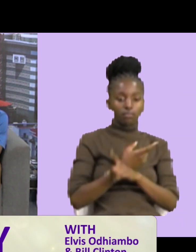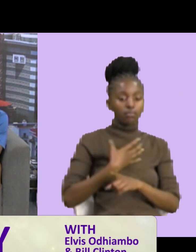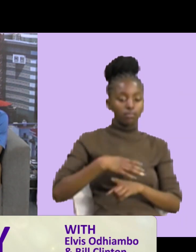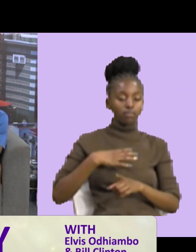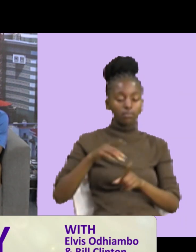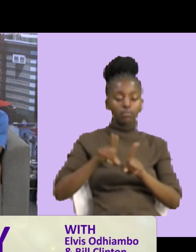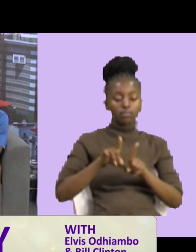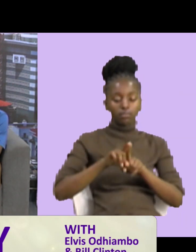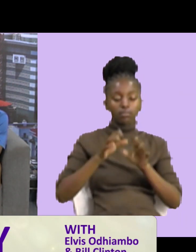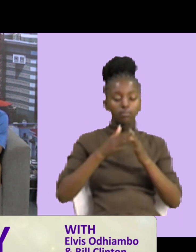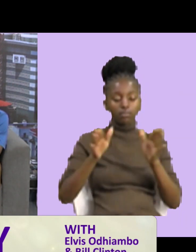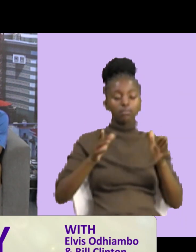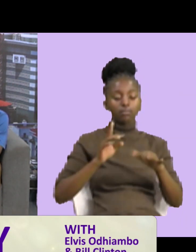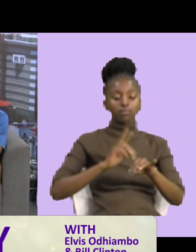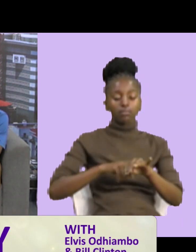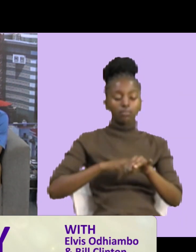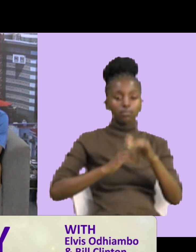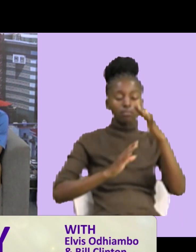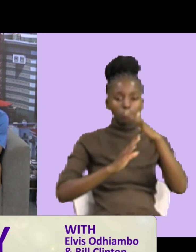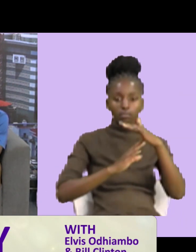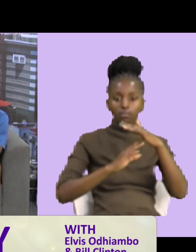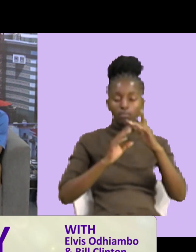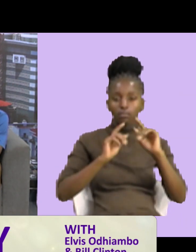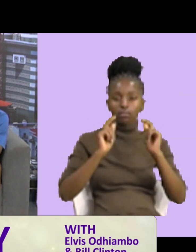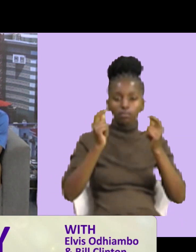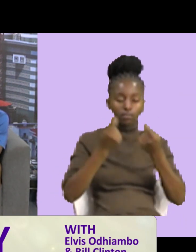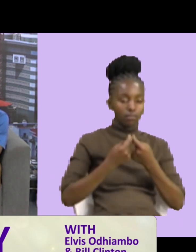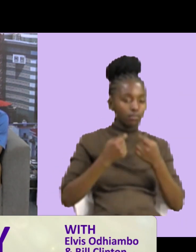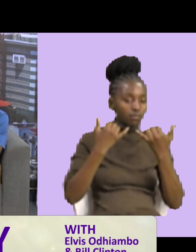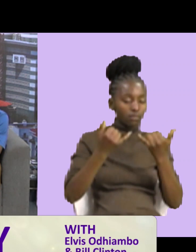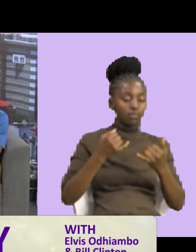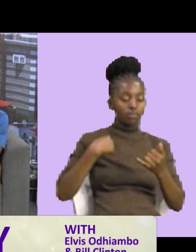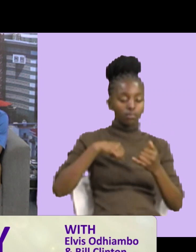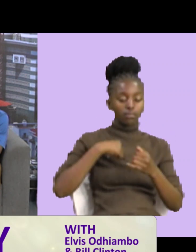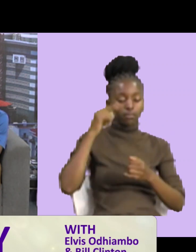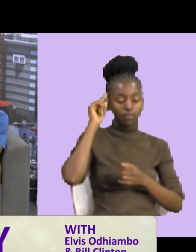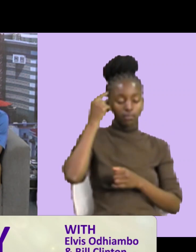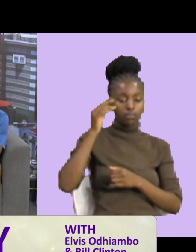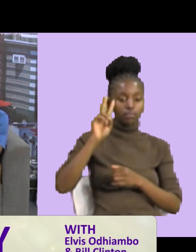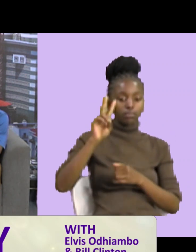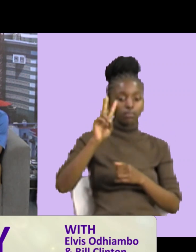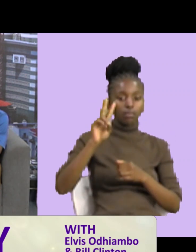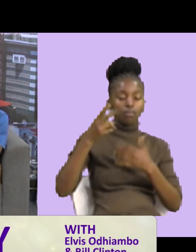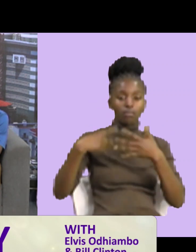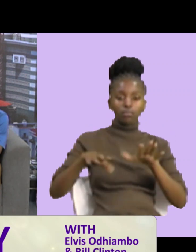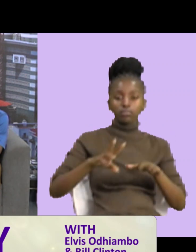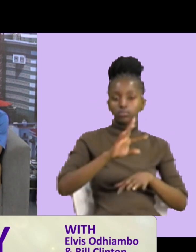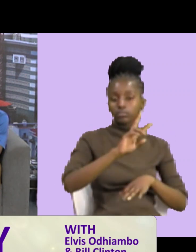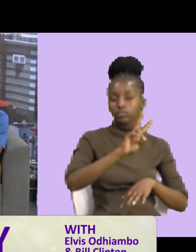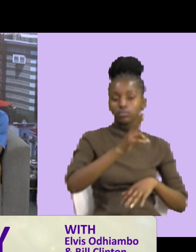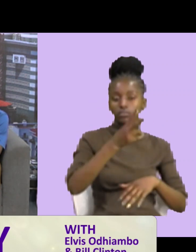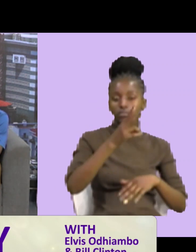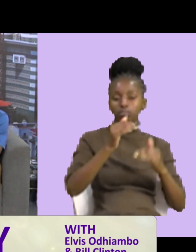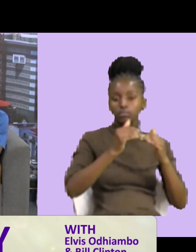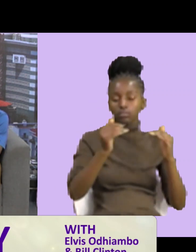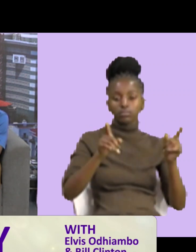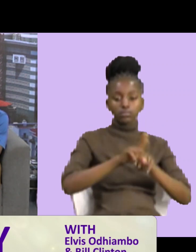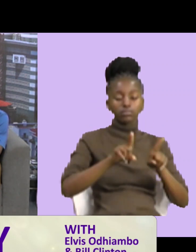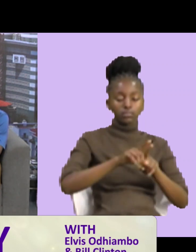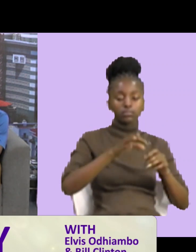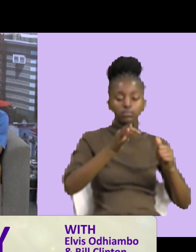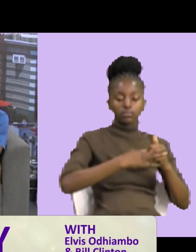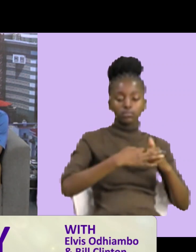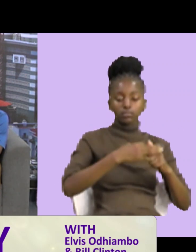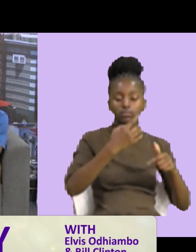top of the table, but right about now sitting at number 4 with 2 losses, 2 draws and 8 wins so far with 26